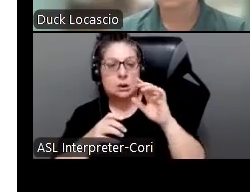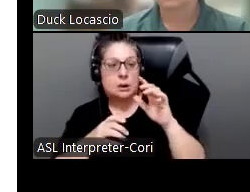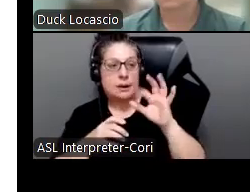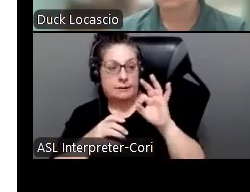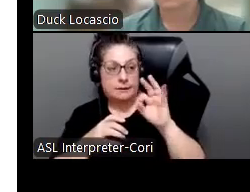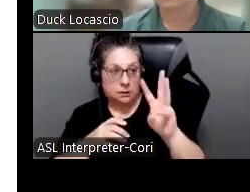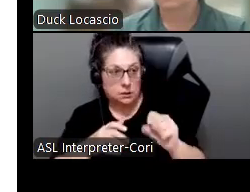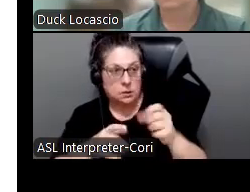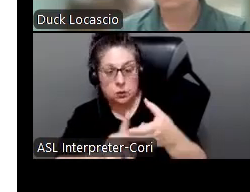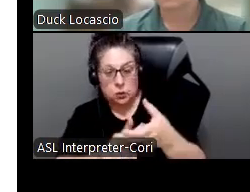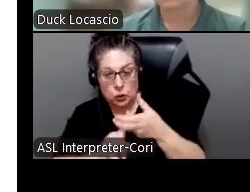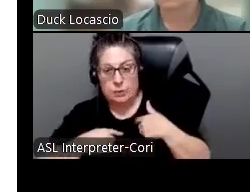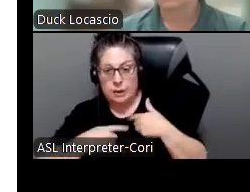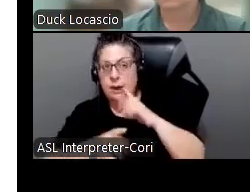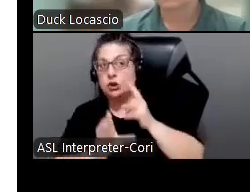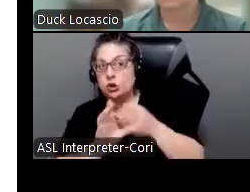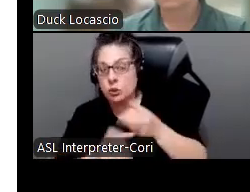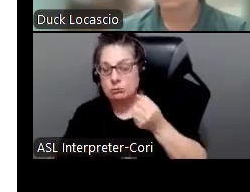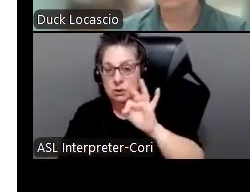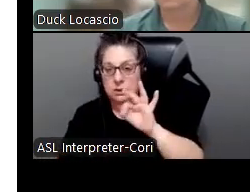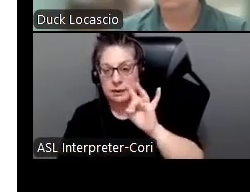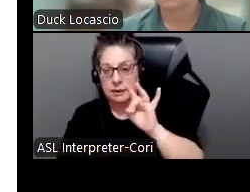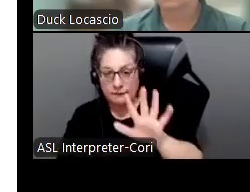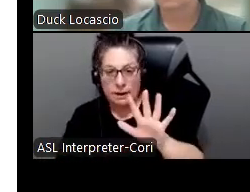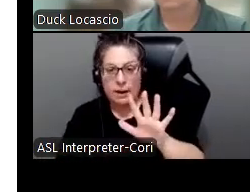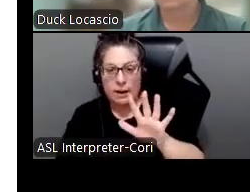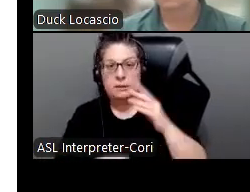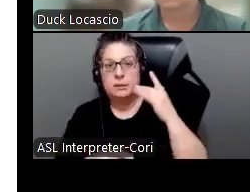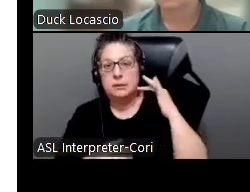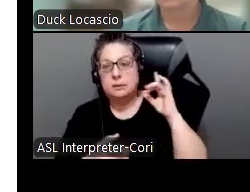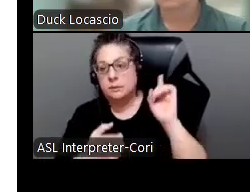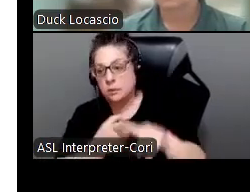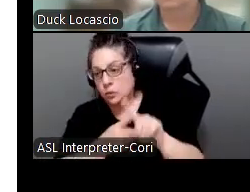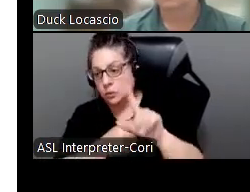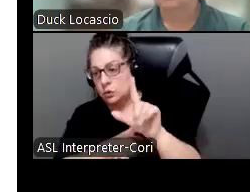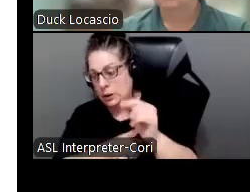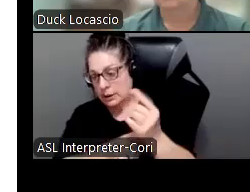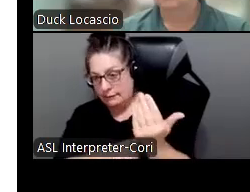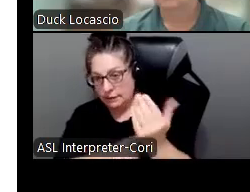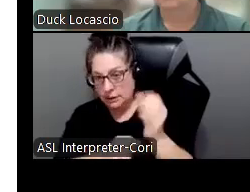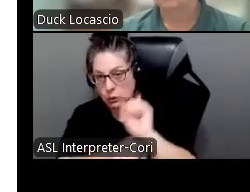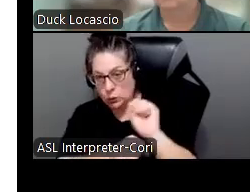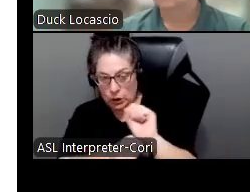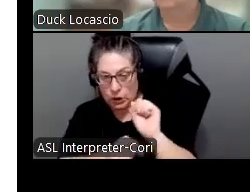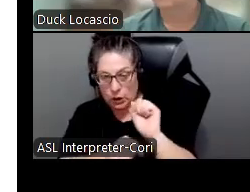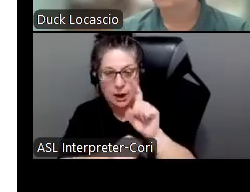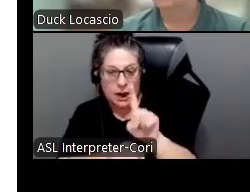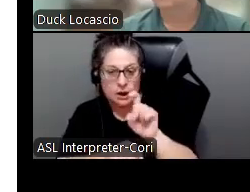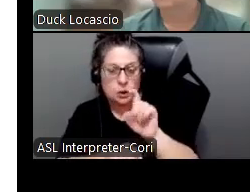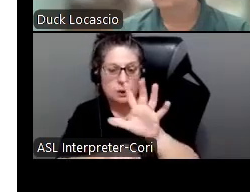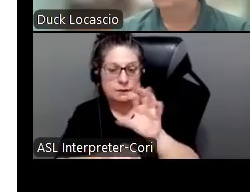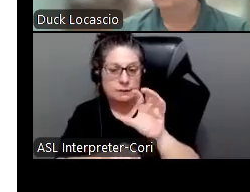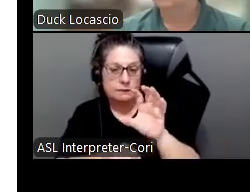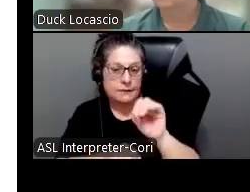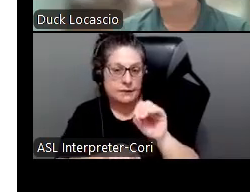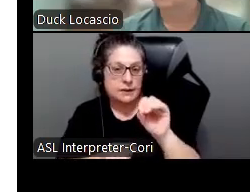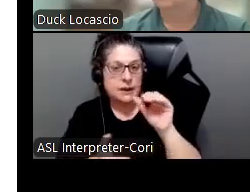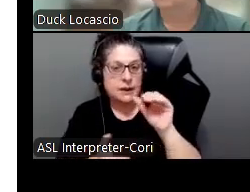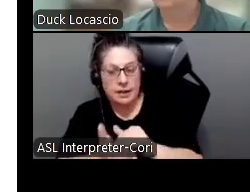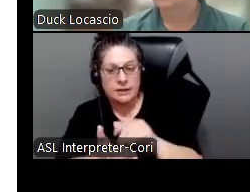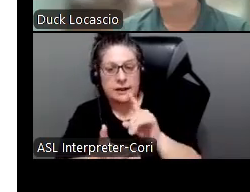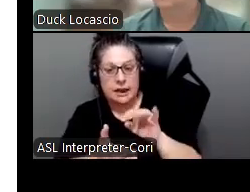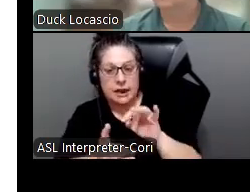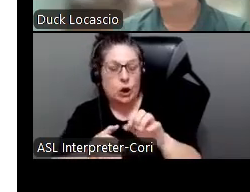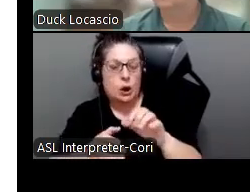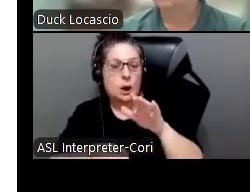I joined them in '85 and worked through 2015. It was a 150,000 acre bottomland